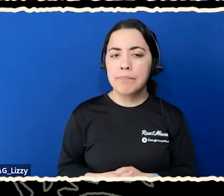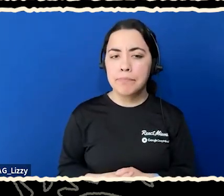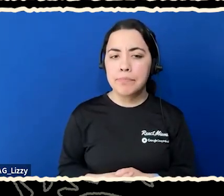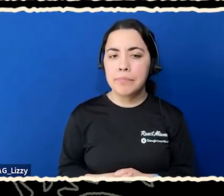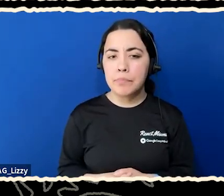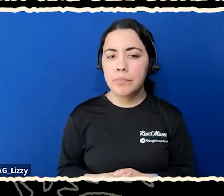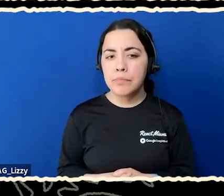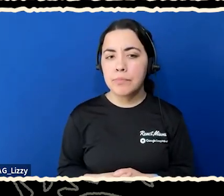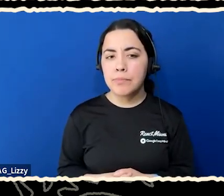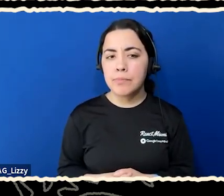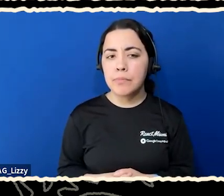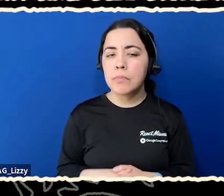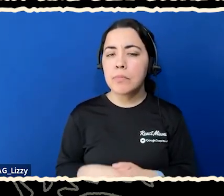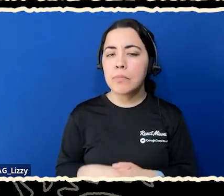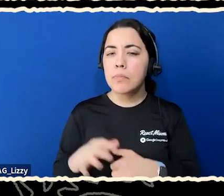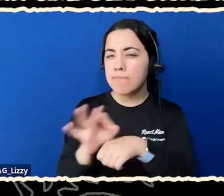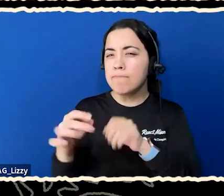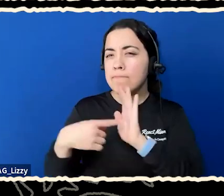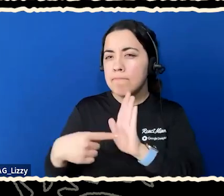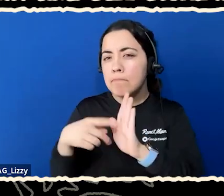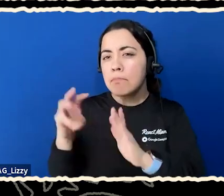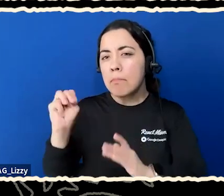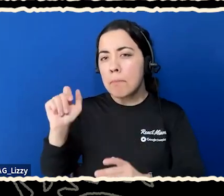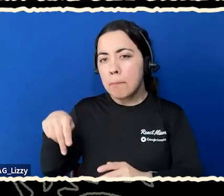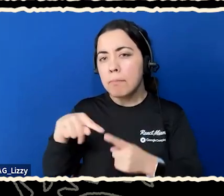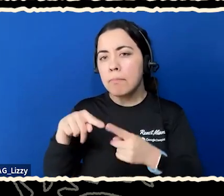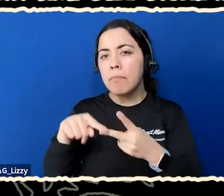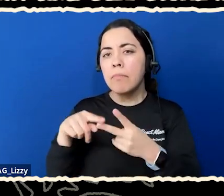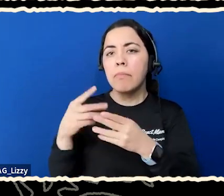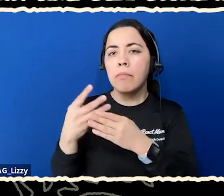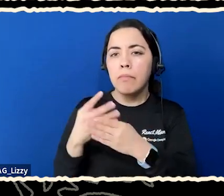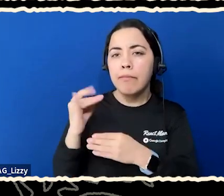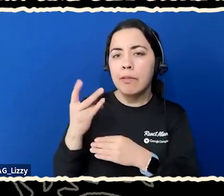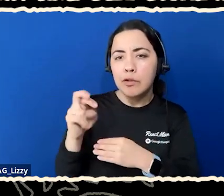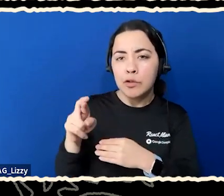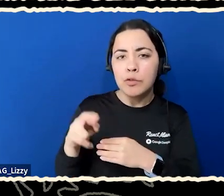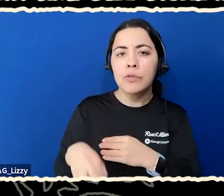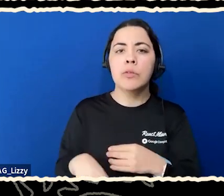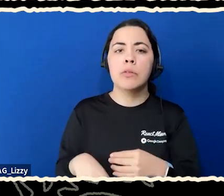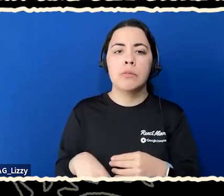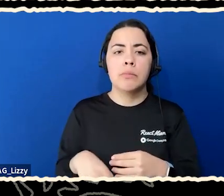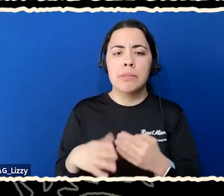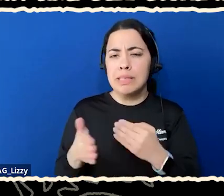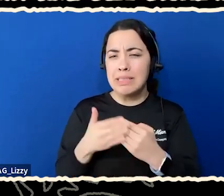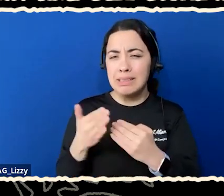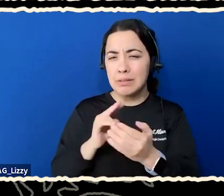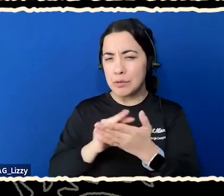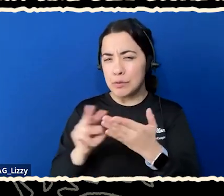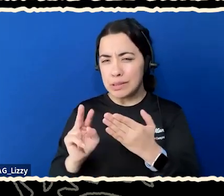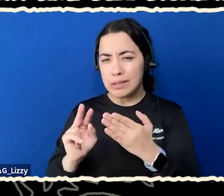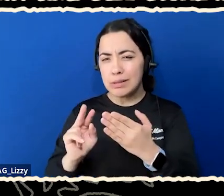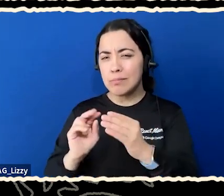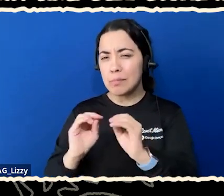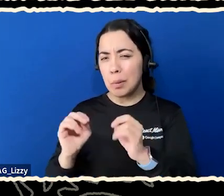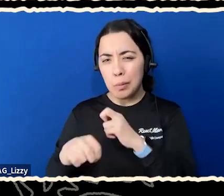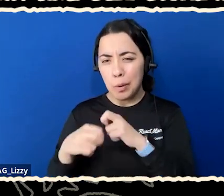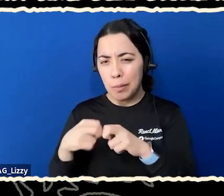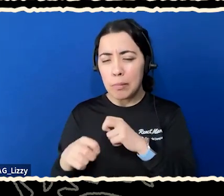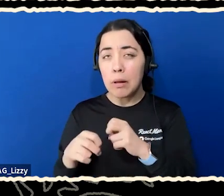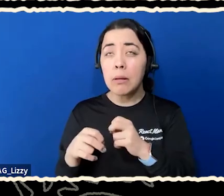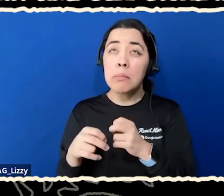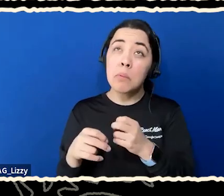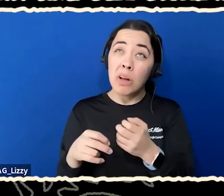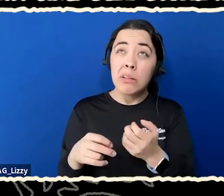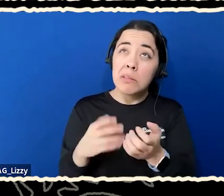Functions like map, filter, for each are usually clean and readable, maybe except for some